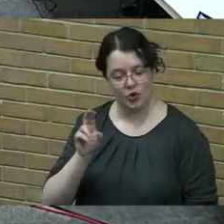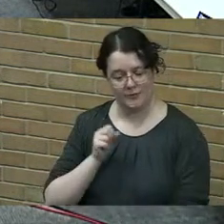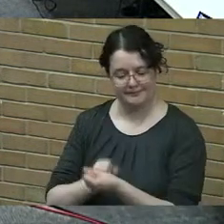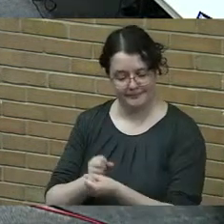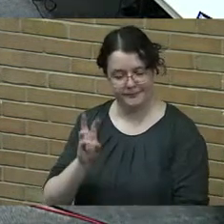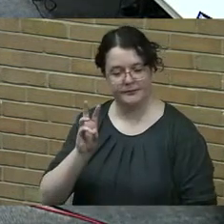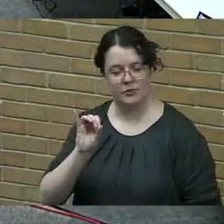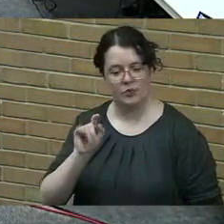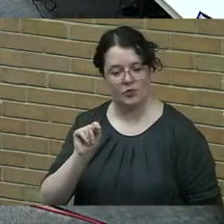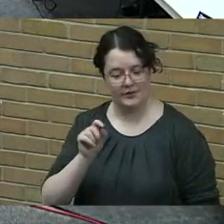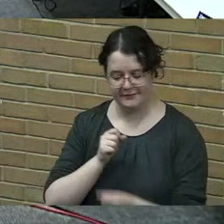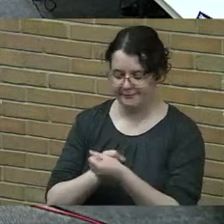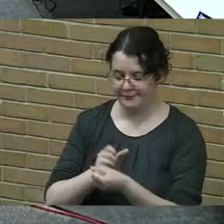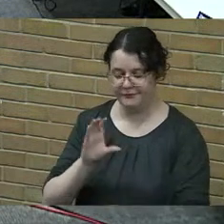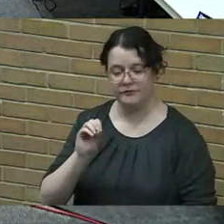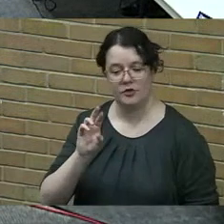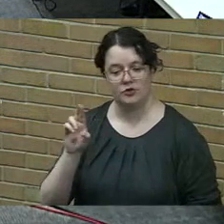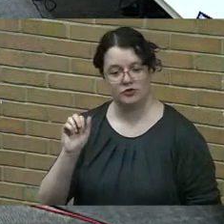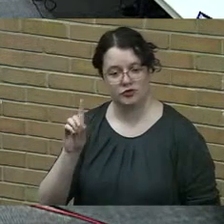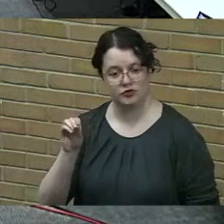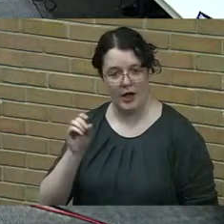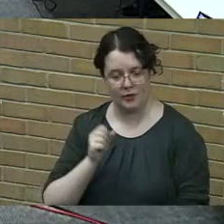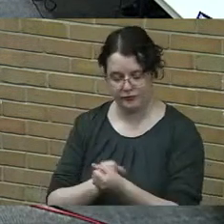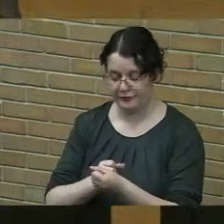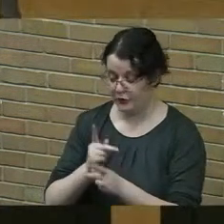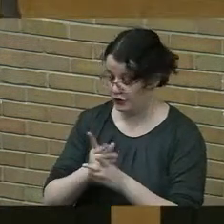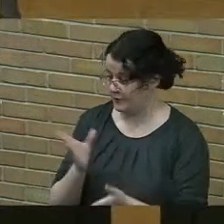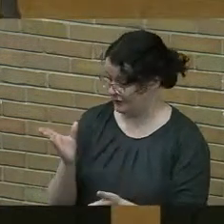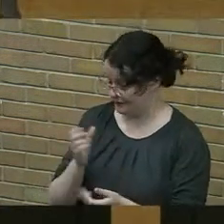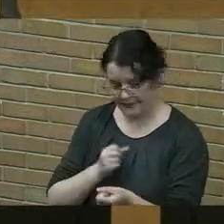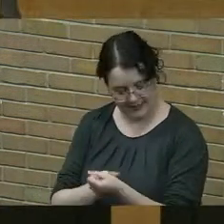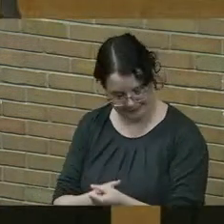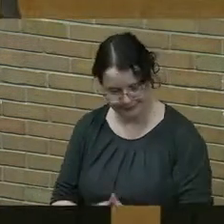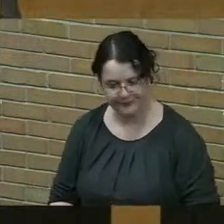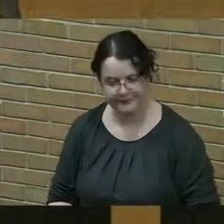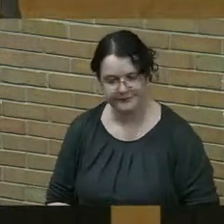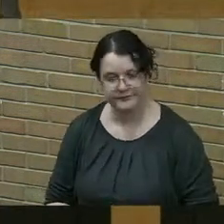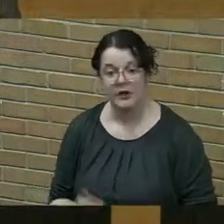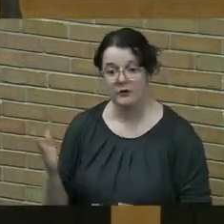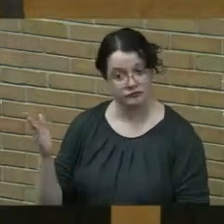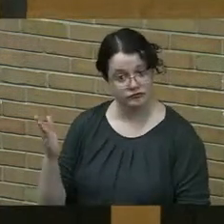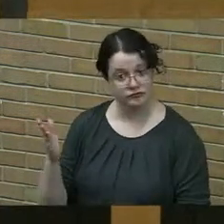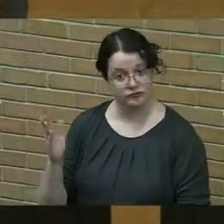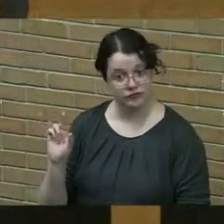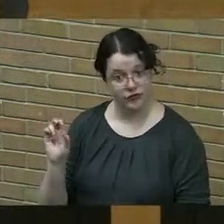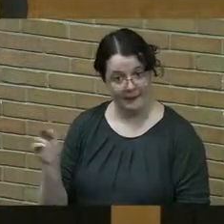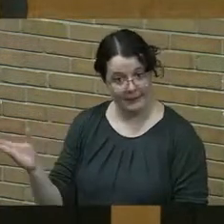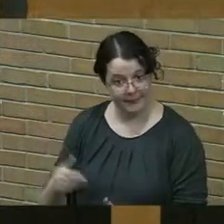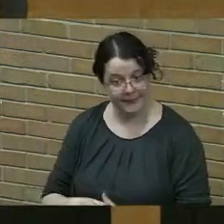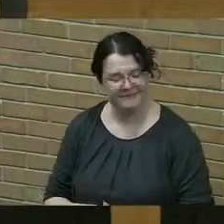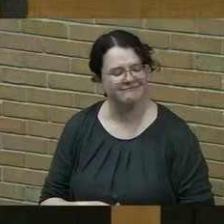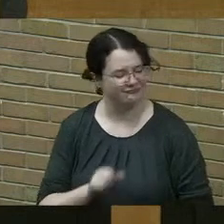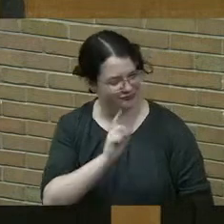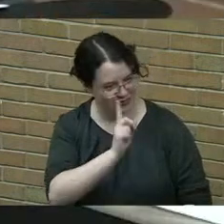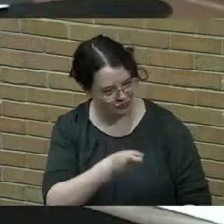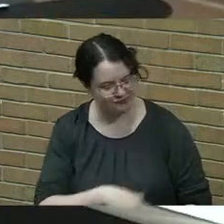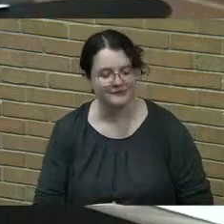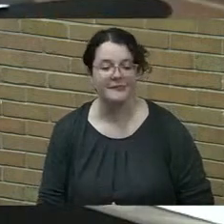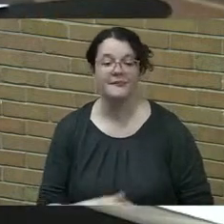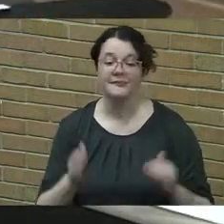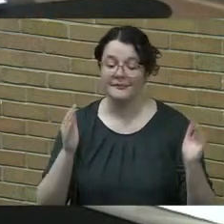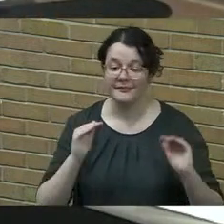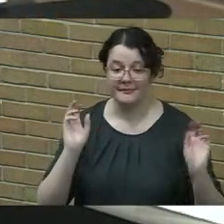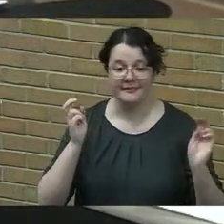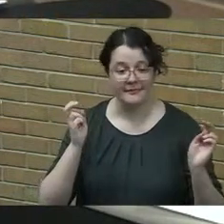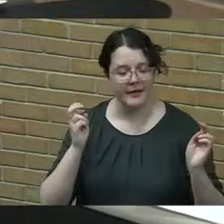Wilt? Aye. Councilmember Corrado? Aye. Supervisor Mailer? Aye. Robin? Certainly. The next matter seeks to